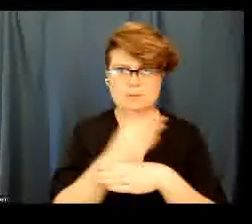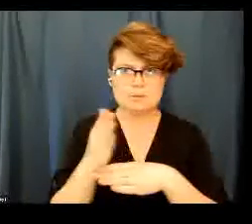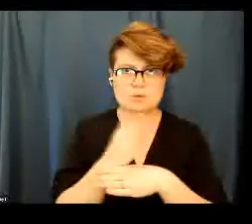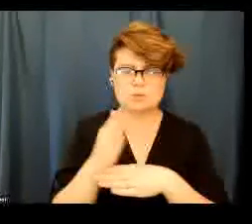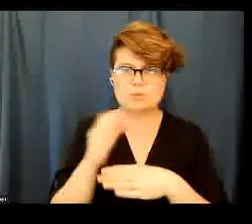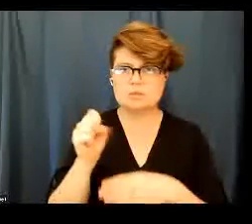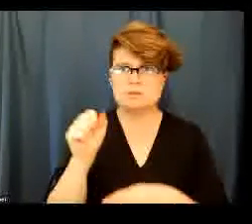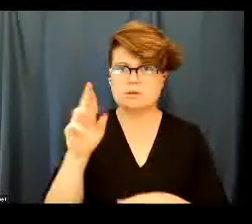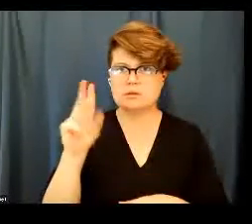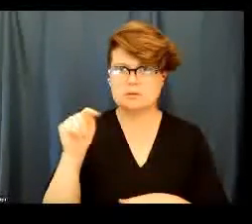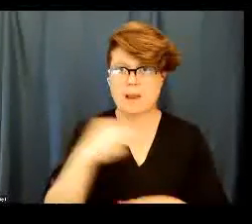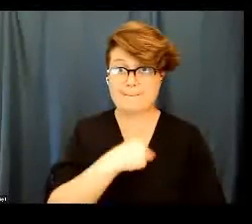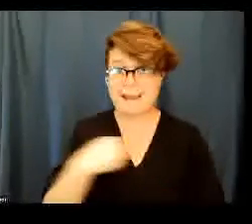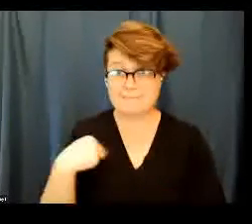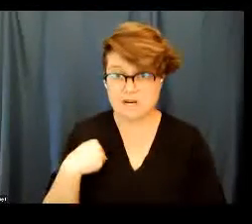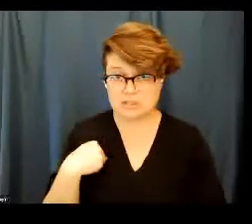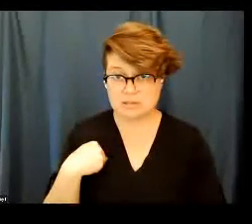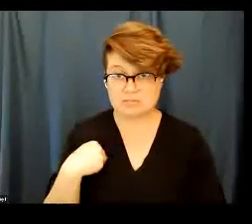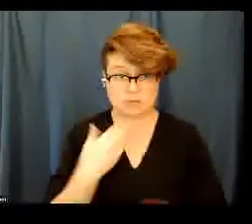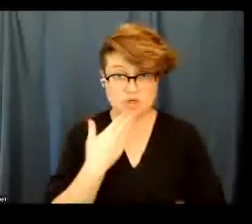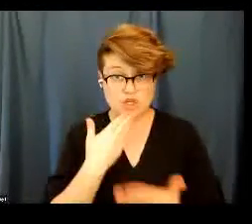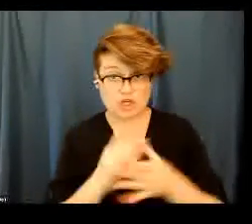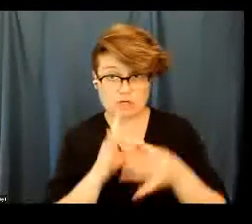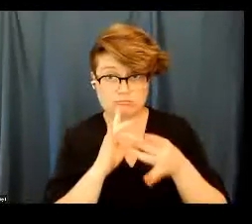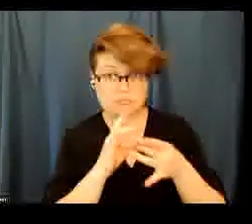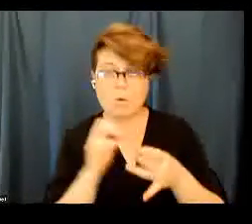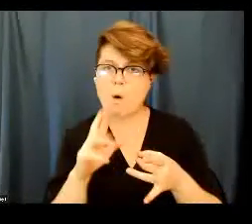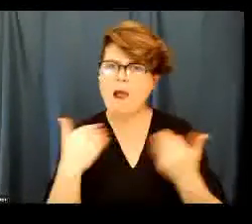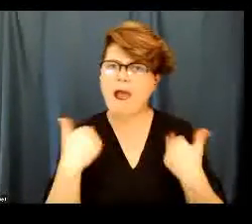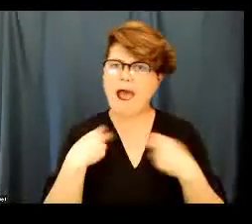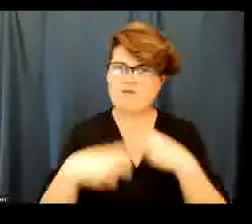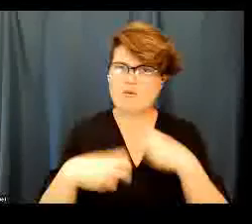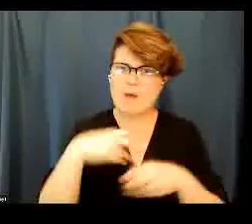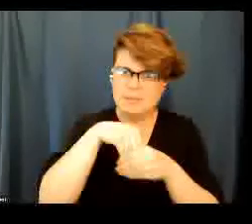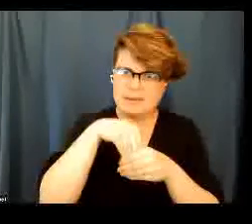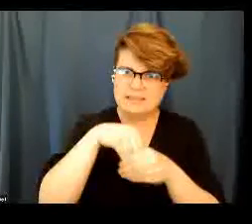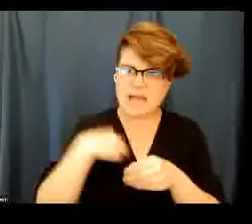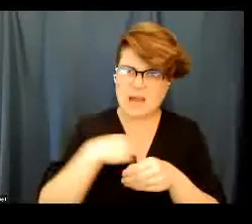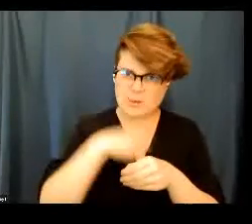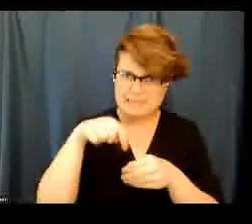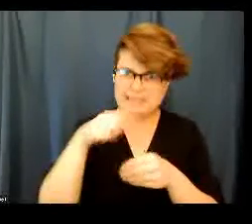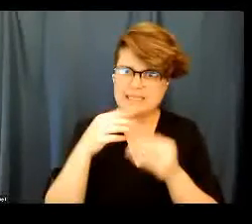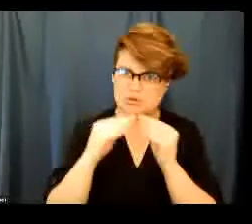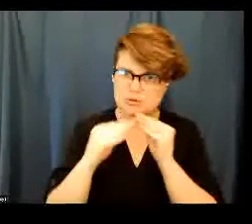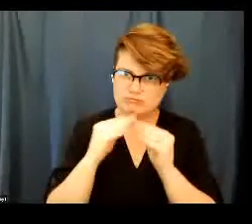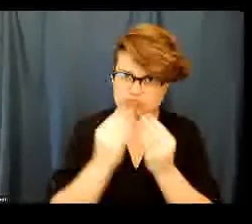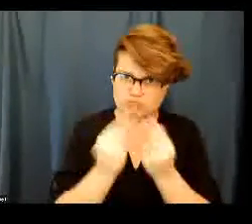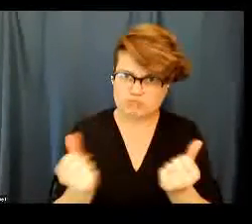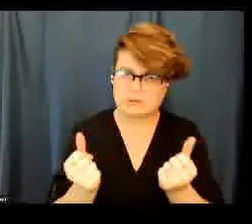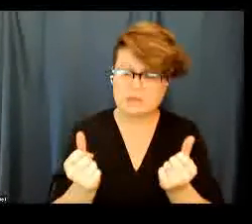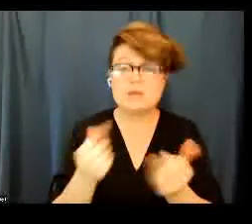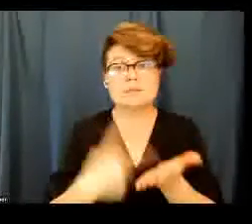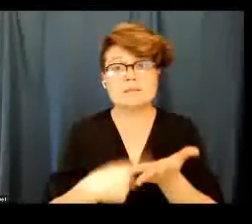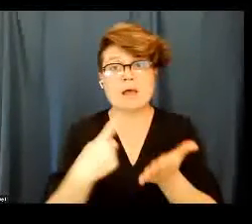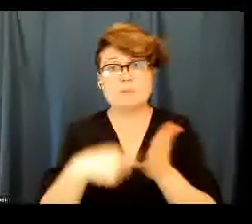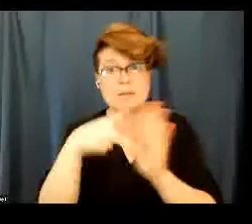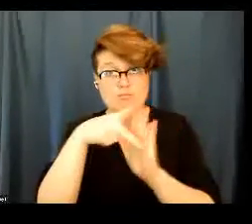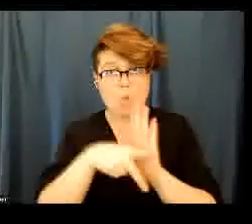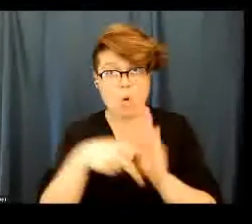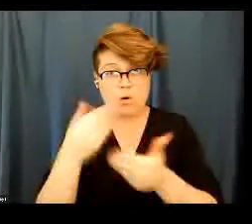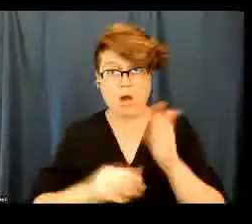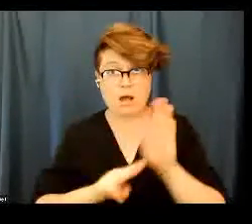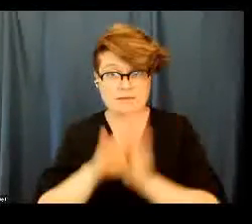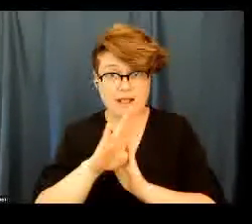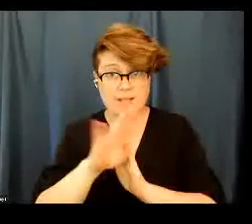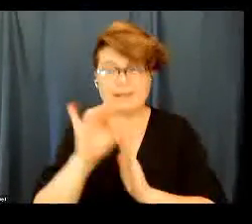really good, or do we have some problems that we might want to work through first? Sometimes the protocol development could be a good way to work through those problems,